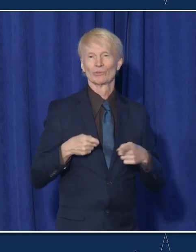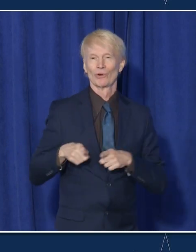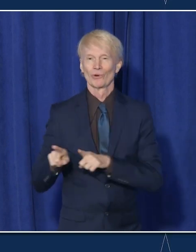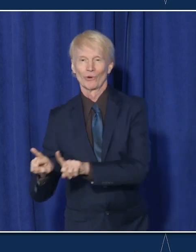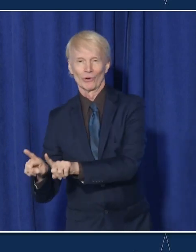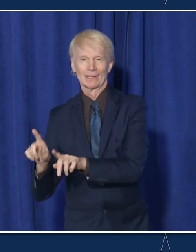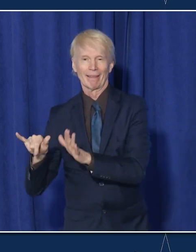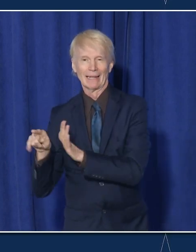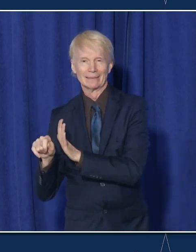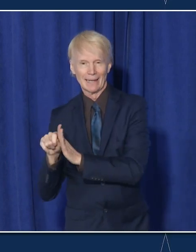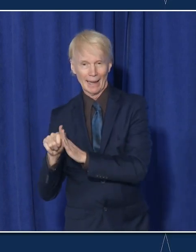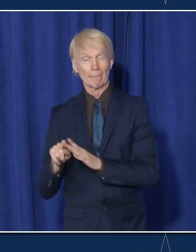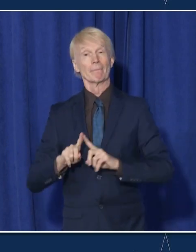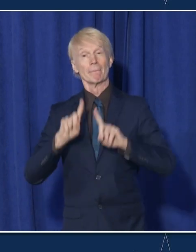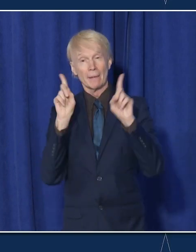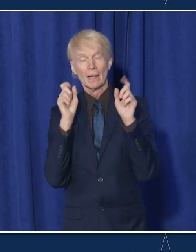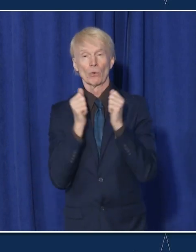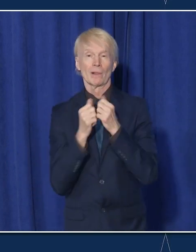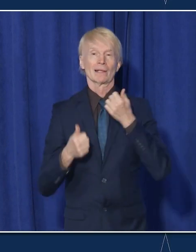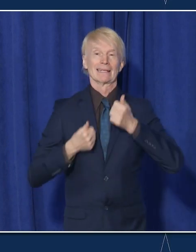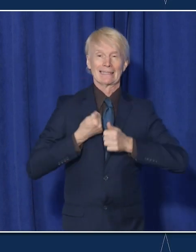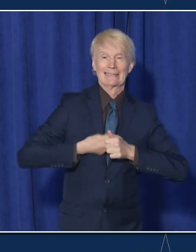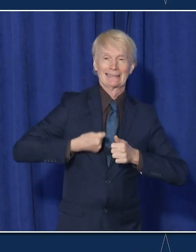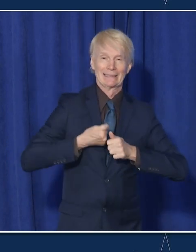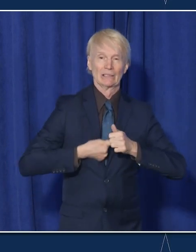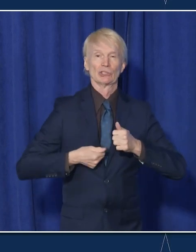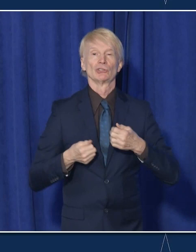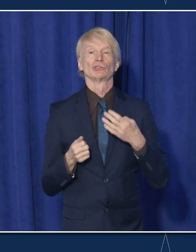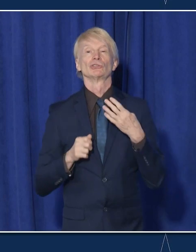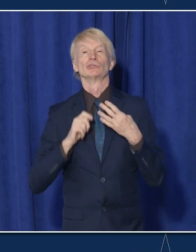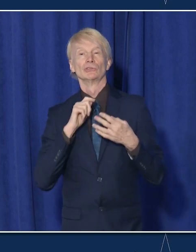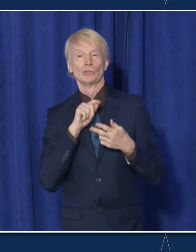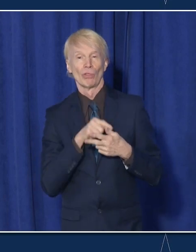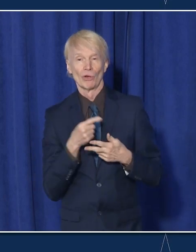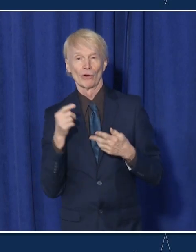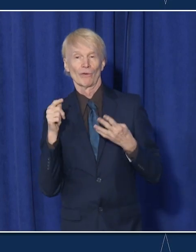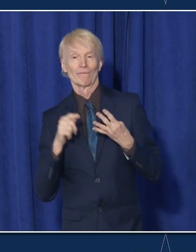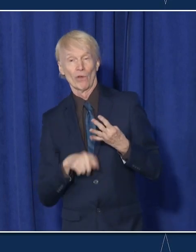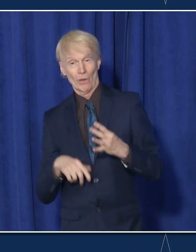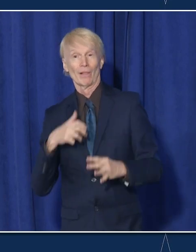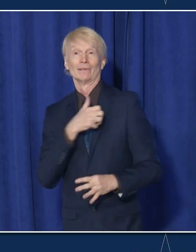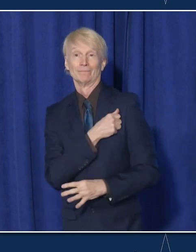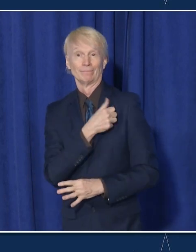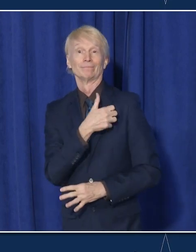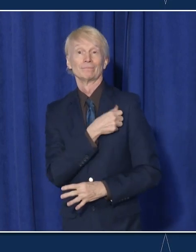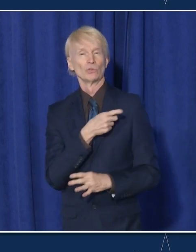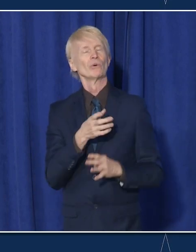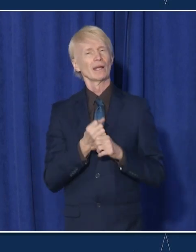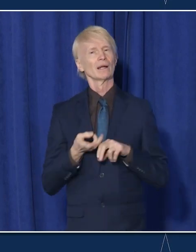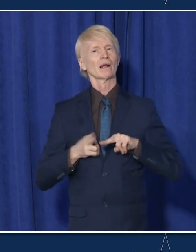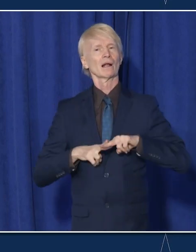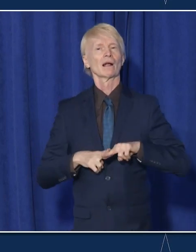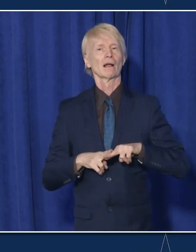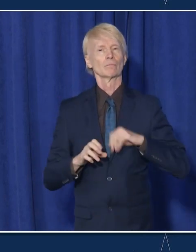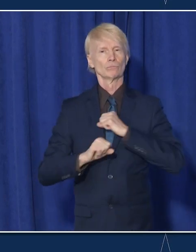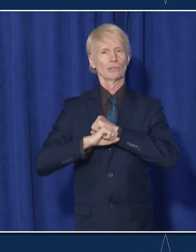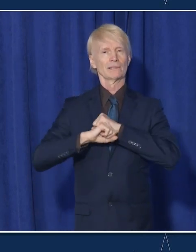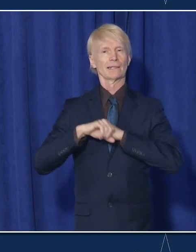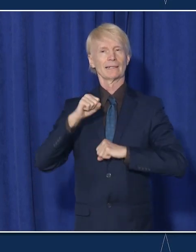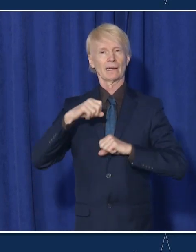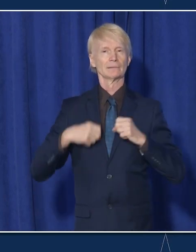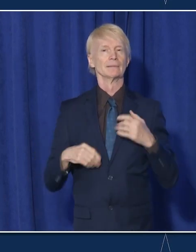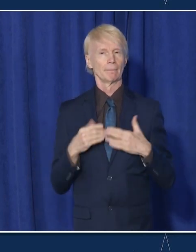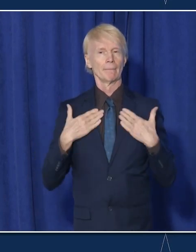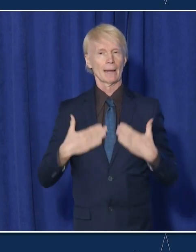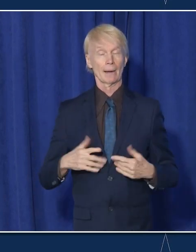think that with each additional dose, you do get probably some additional protection, but unless there is a major